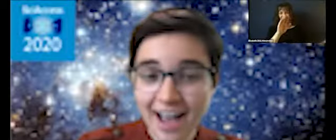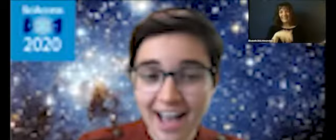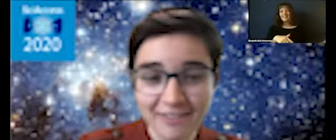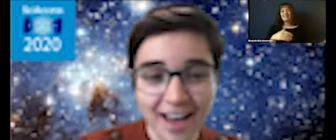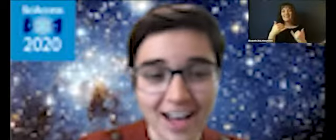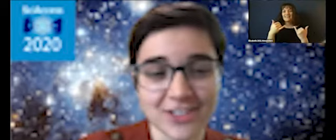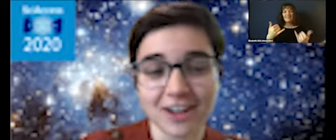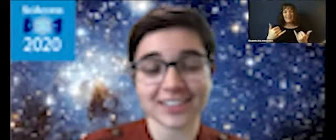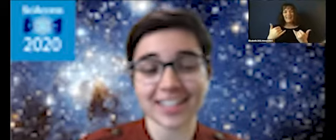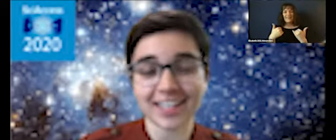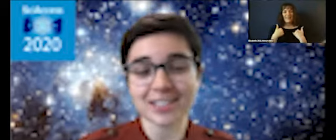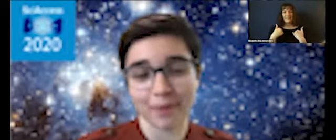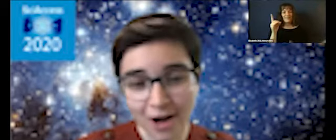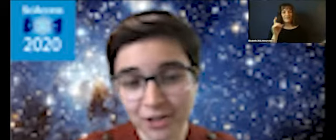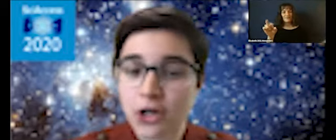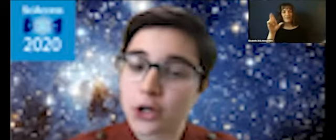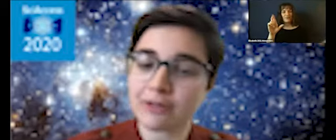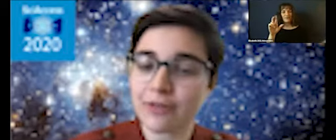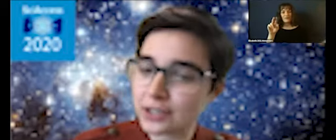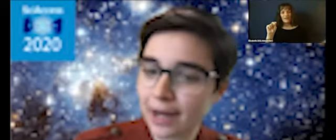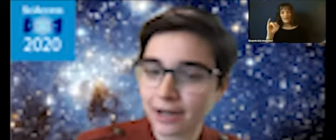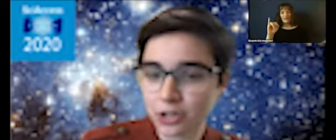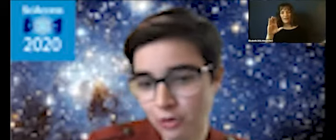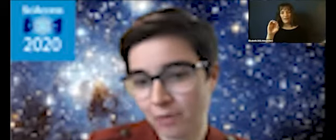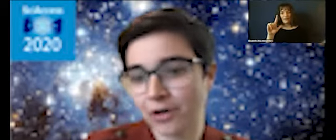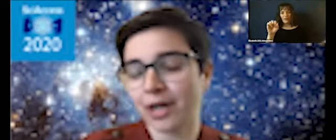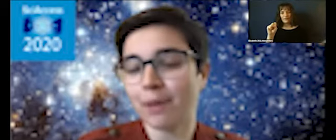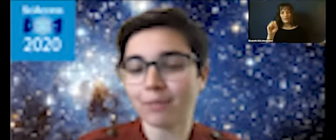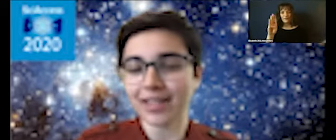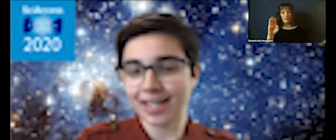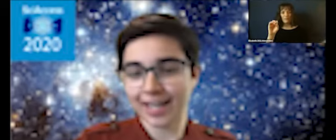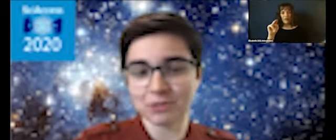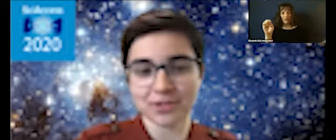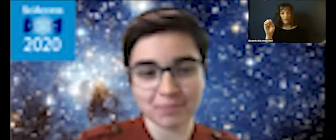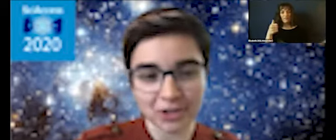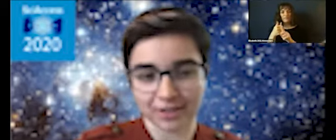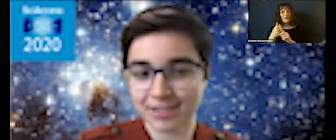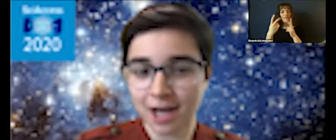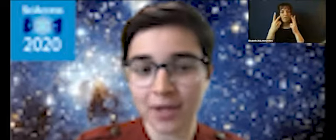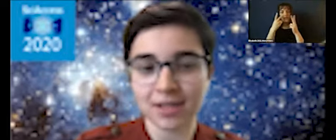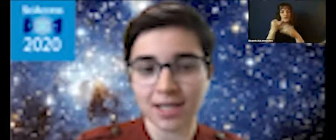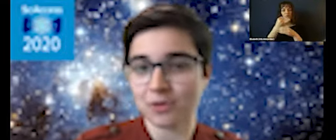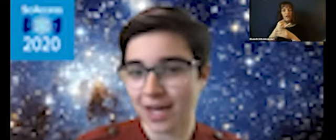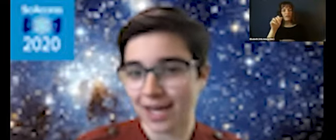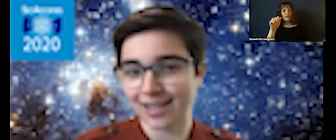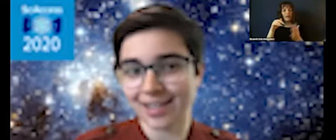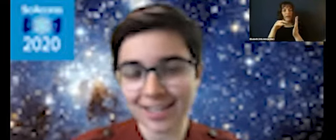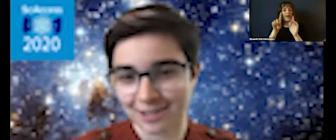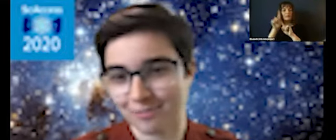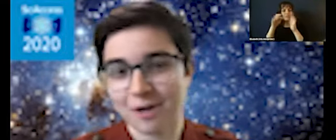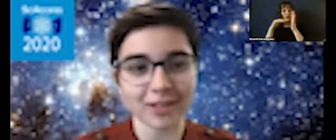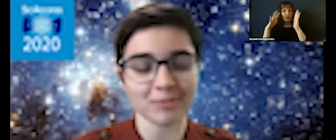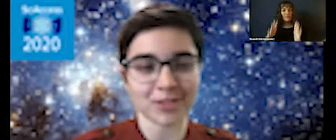We now have Dr. Nicolas Bonne, who's a vision impaired astronomer and public engagement specialist coming to us from the United